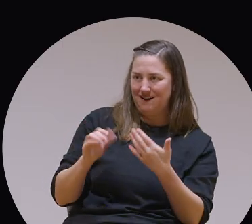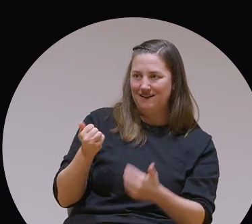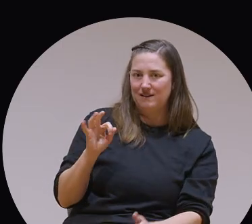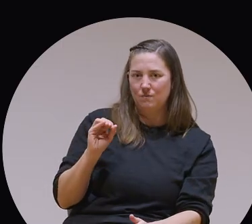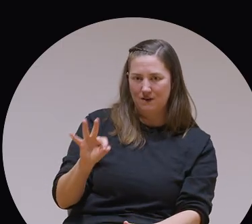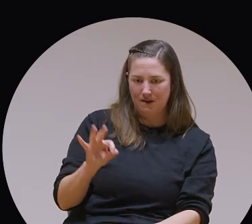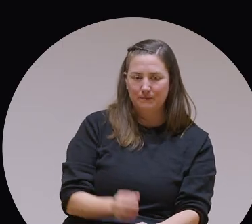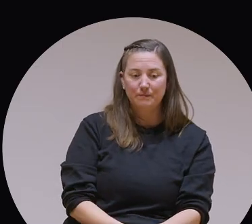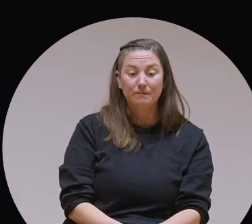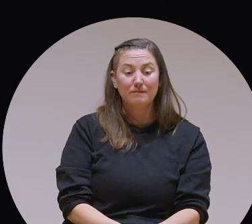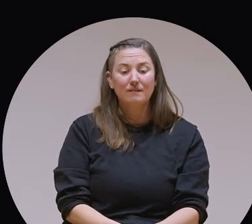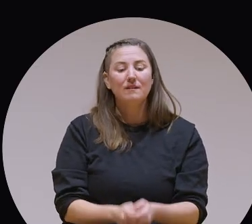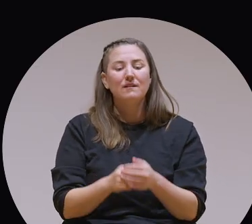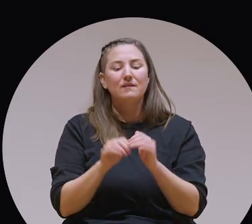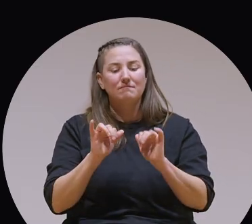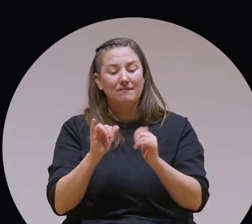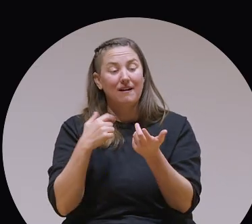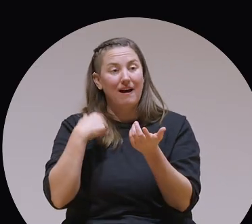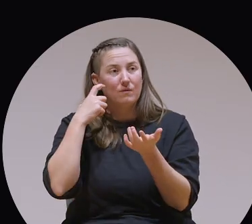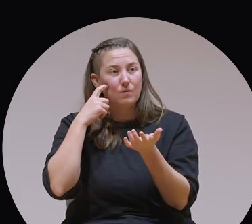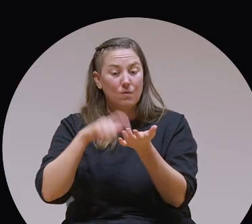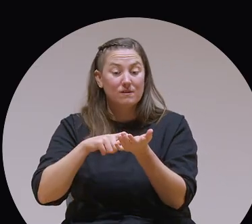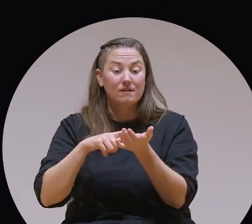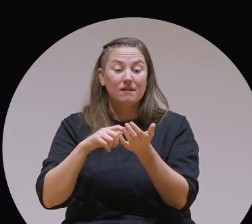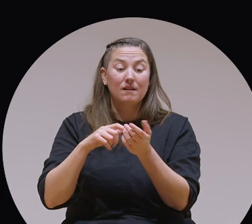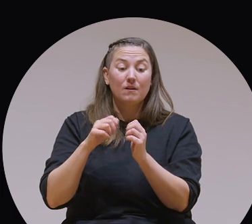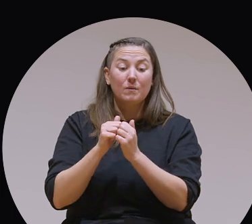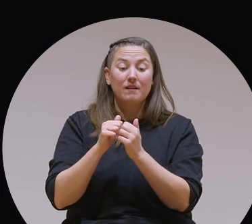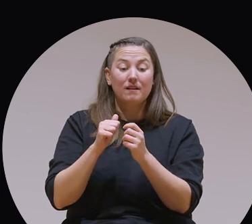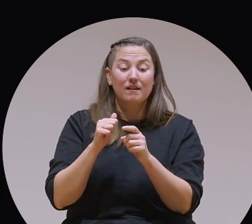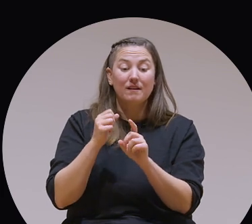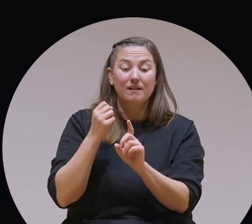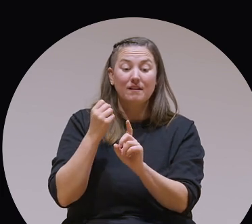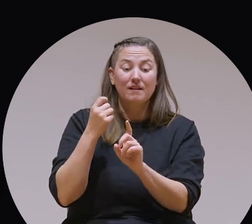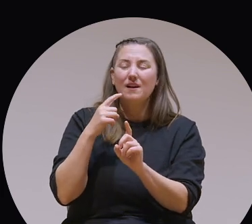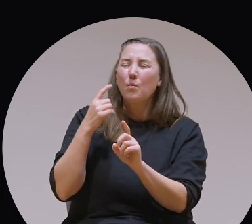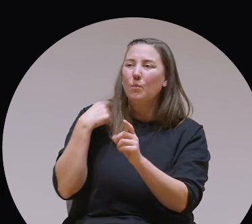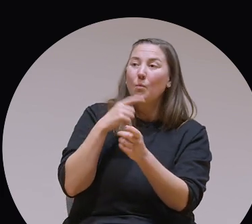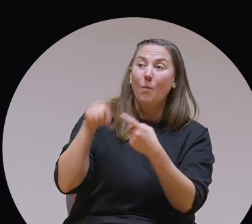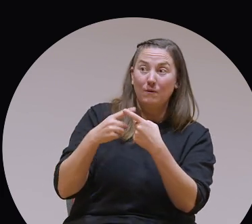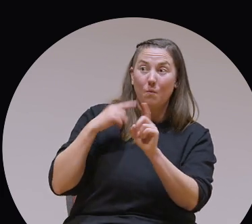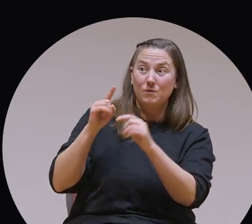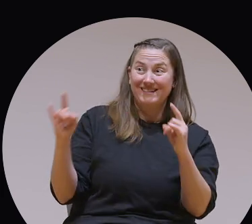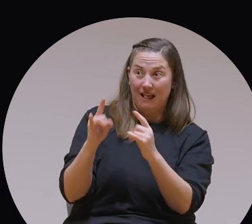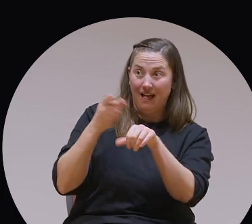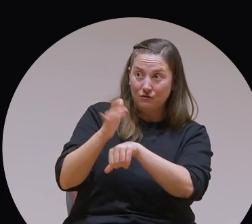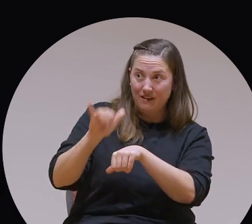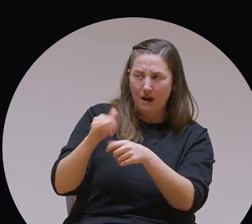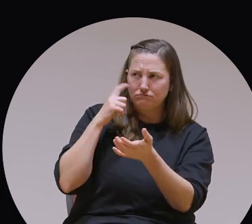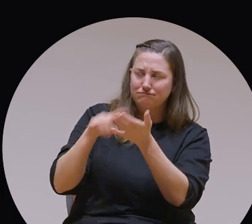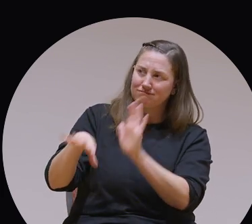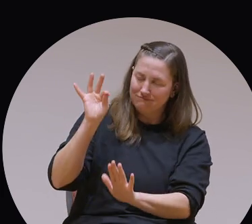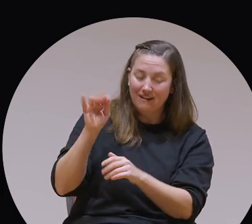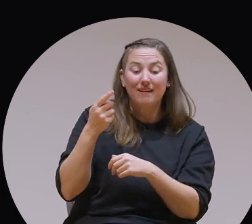1909. I then found the wedding invitations, the wedding photographs from his children's weddings, showing that it was in his castle after that. And